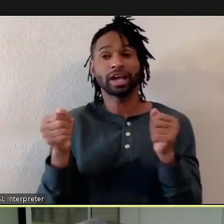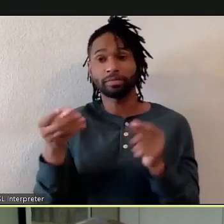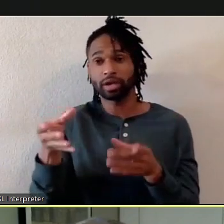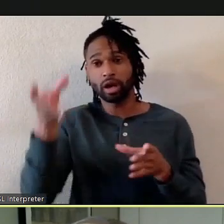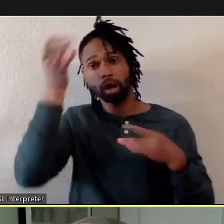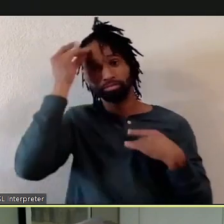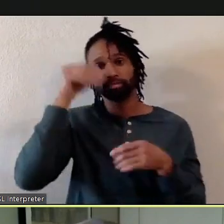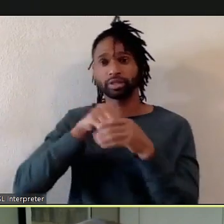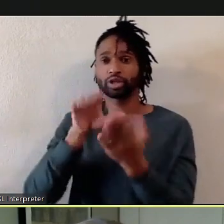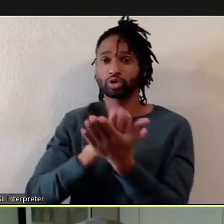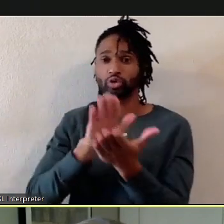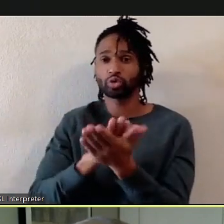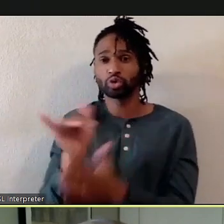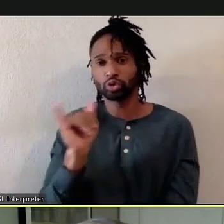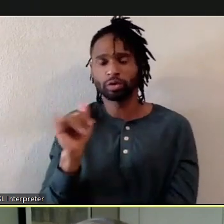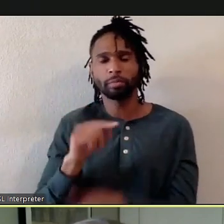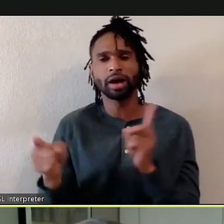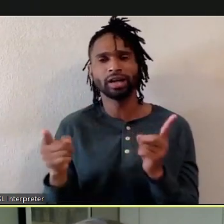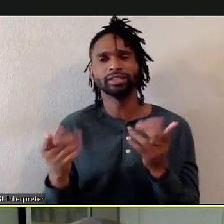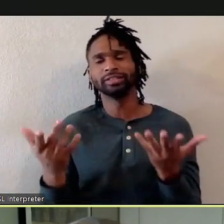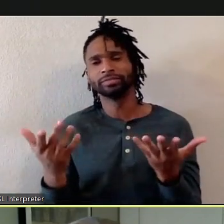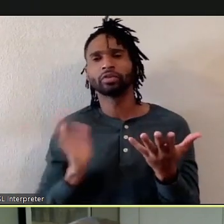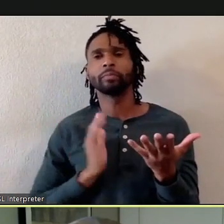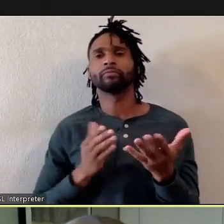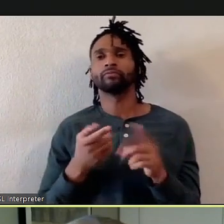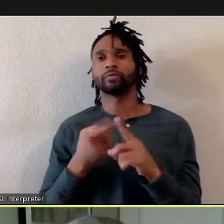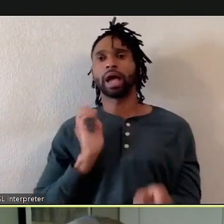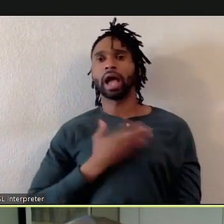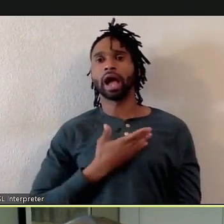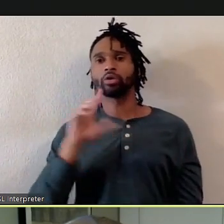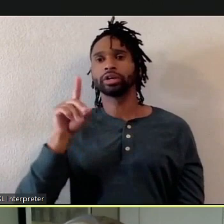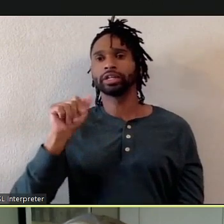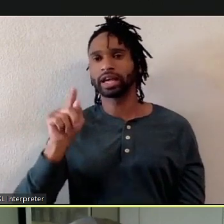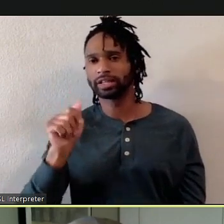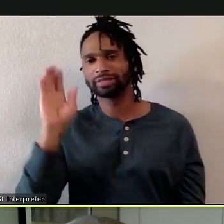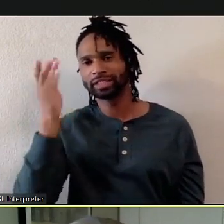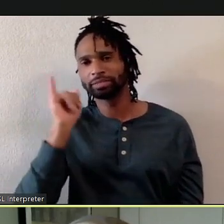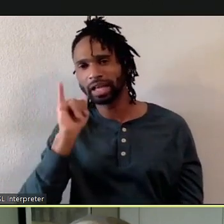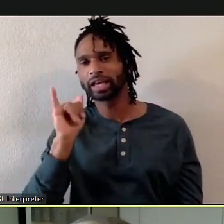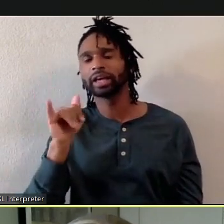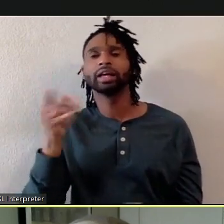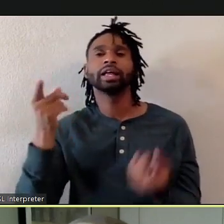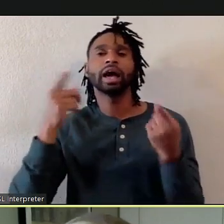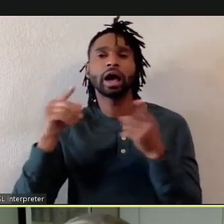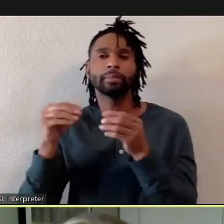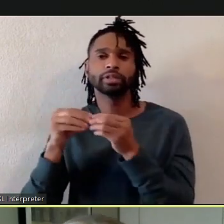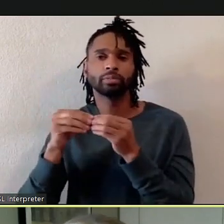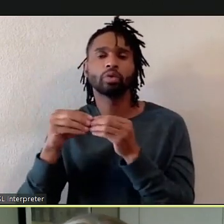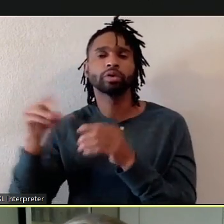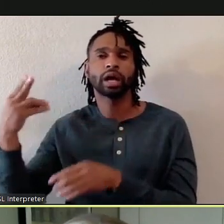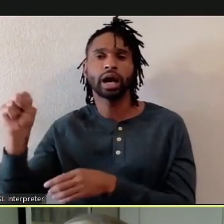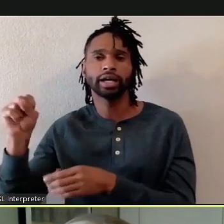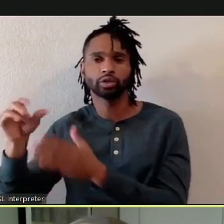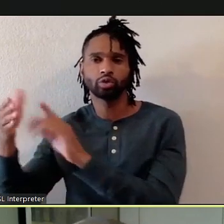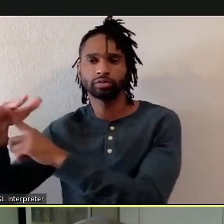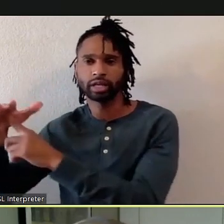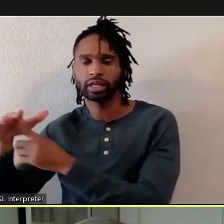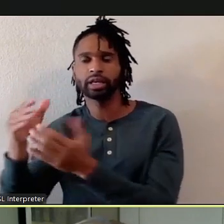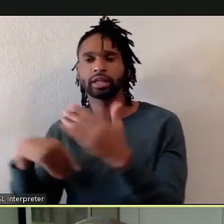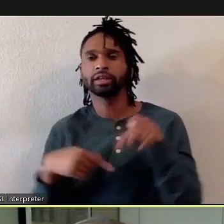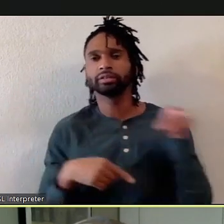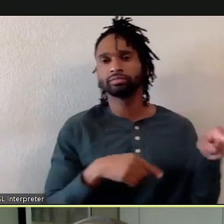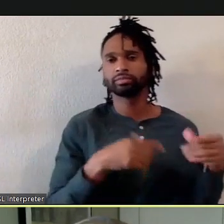I would say that's more likely, it's from our data at least, to seem to occur in the high school setting versus younger school settings.